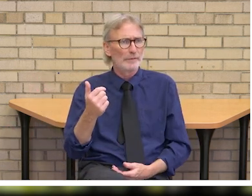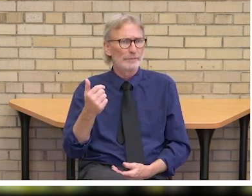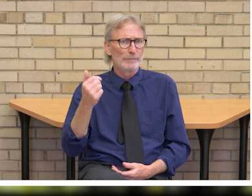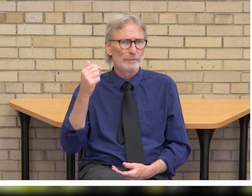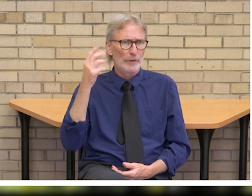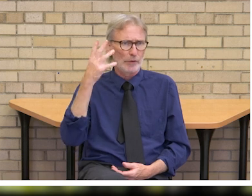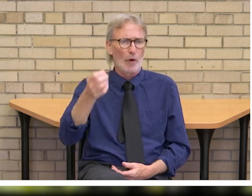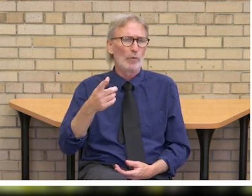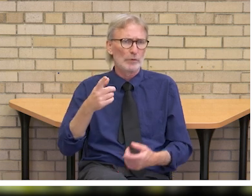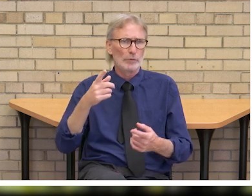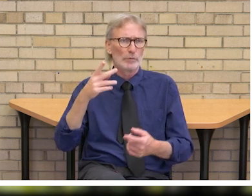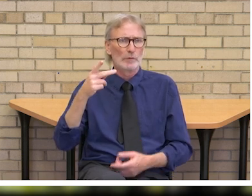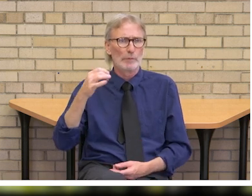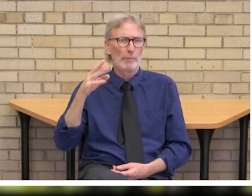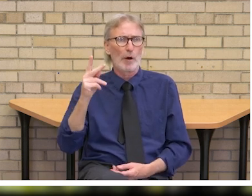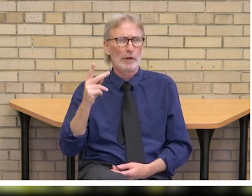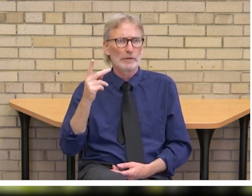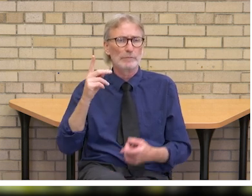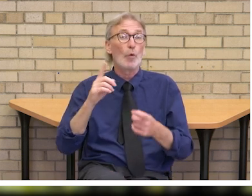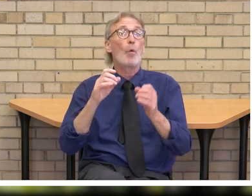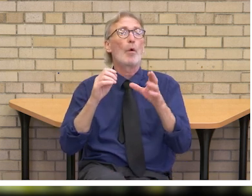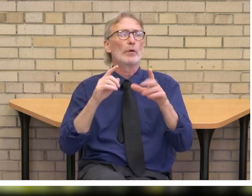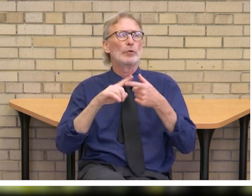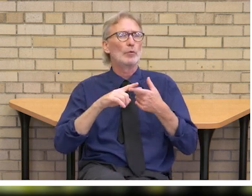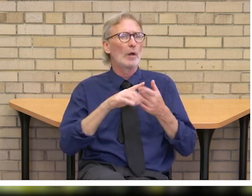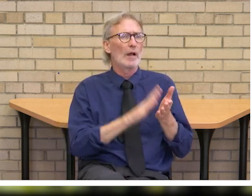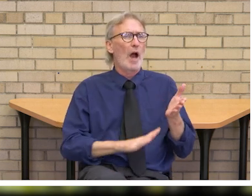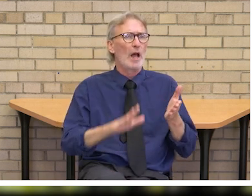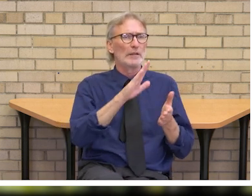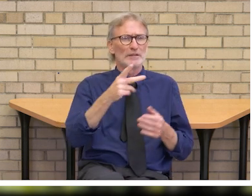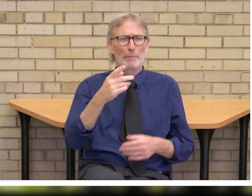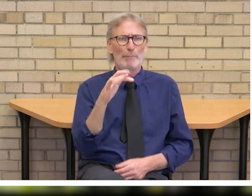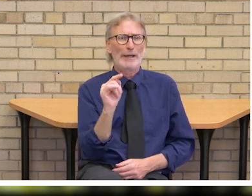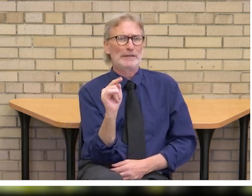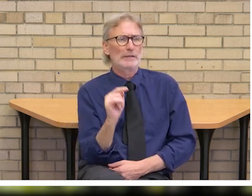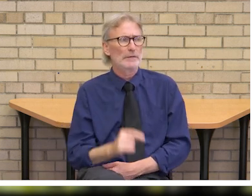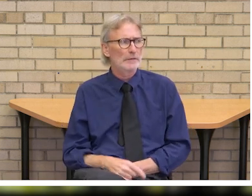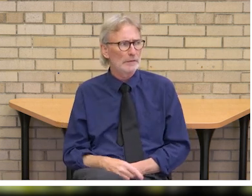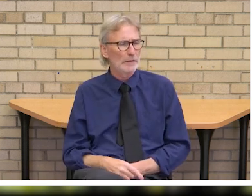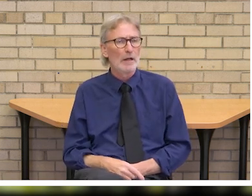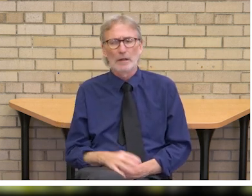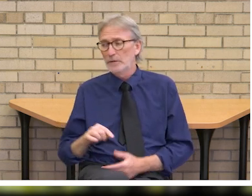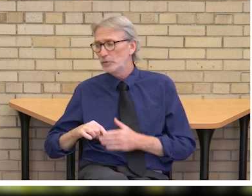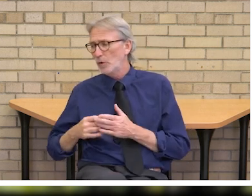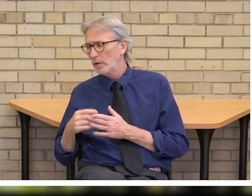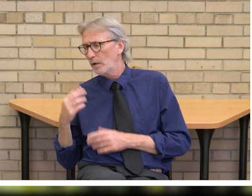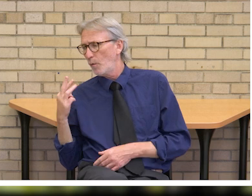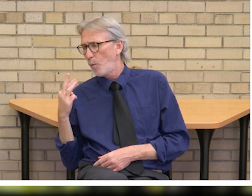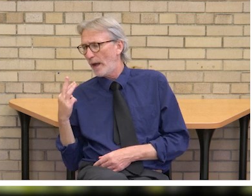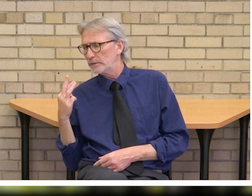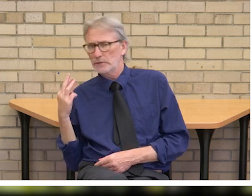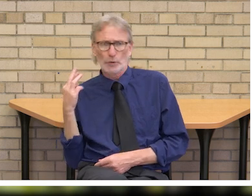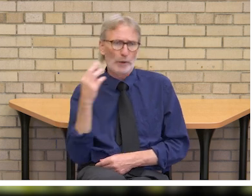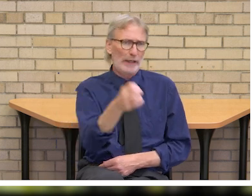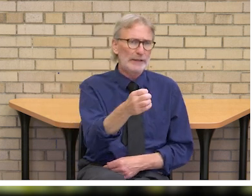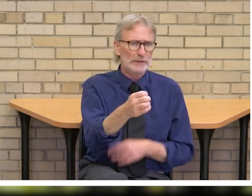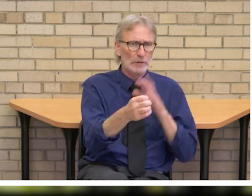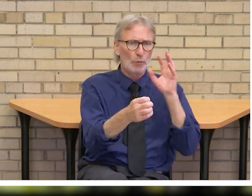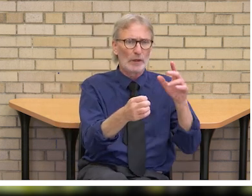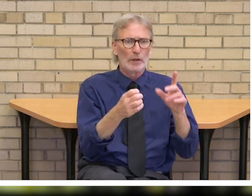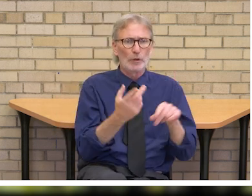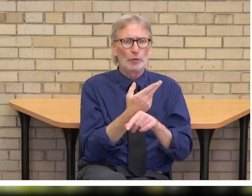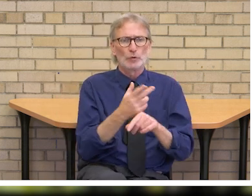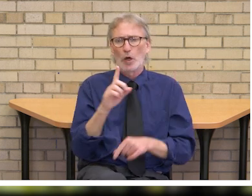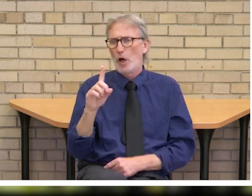into Pitt's campus. So if you were starting from the west and heading east, you'd be using